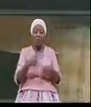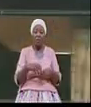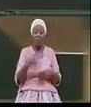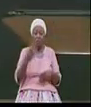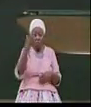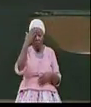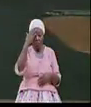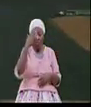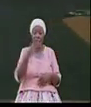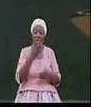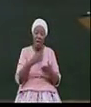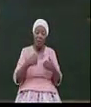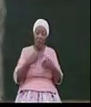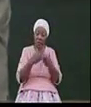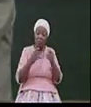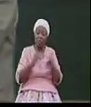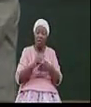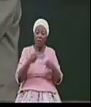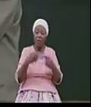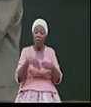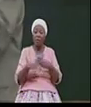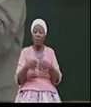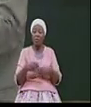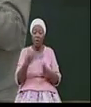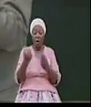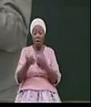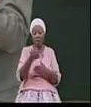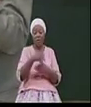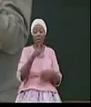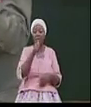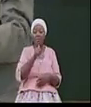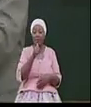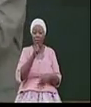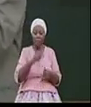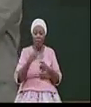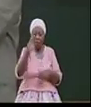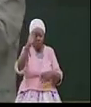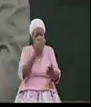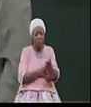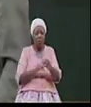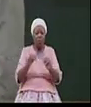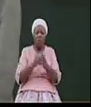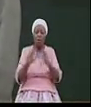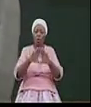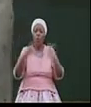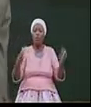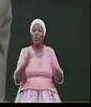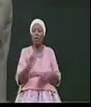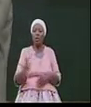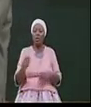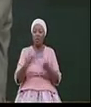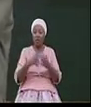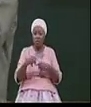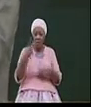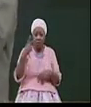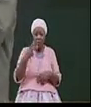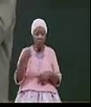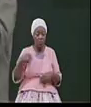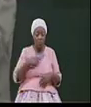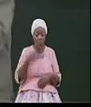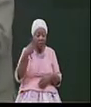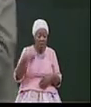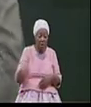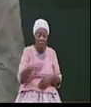private, fornication in the private, but your sons, they do it openly. We see them. Because they do